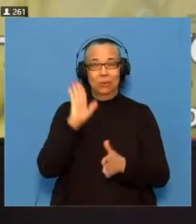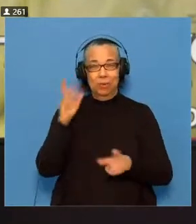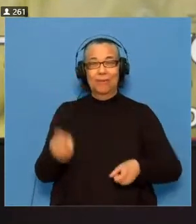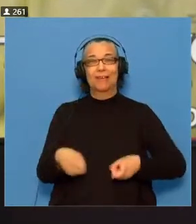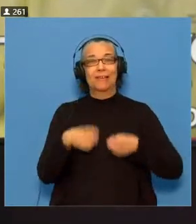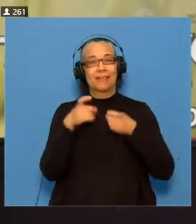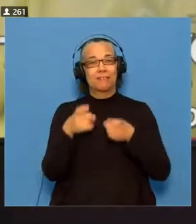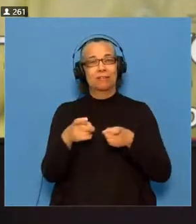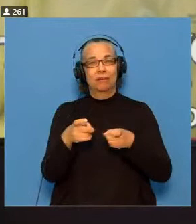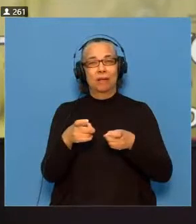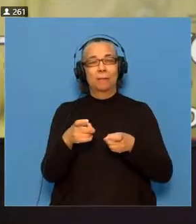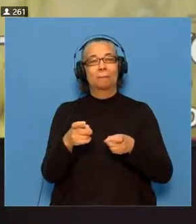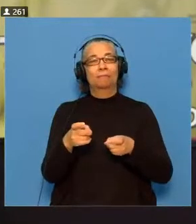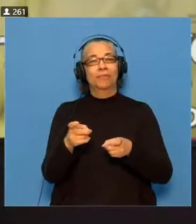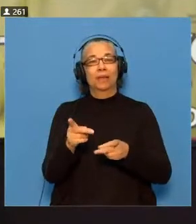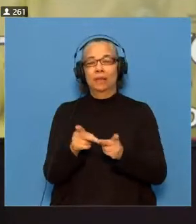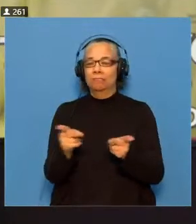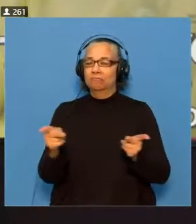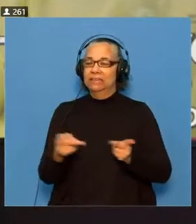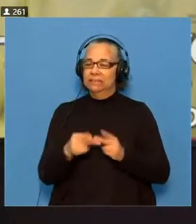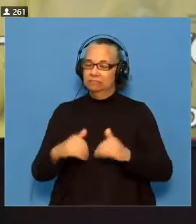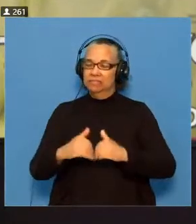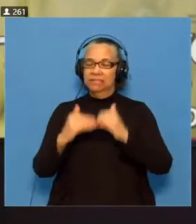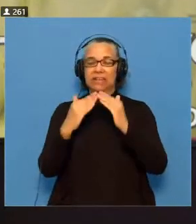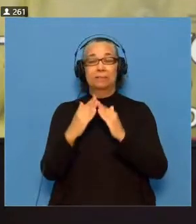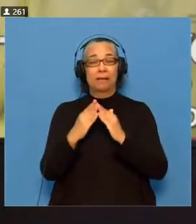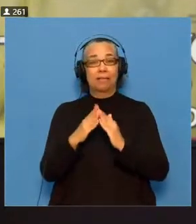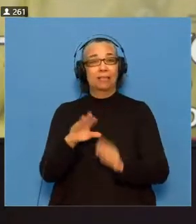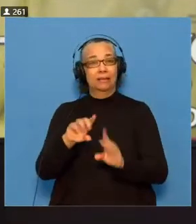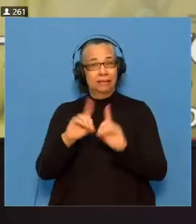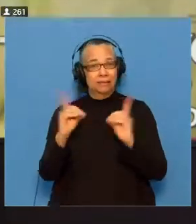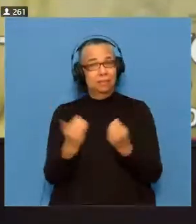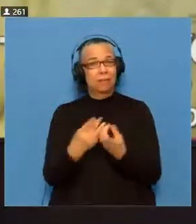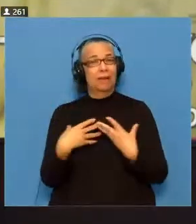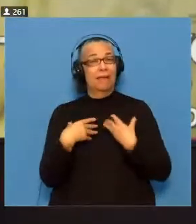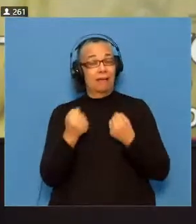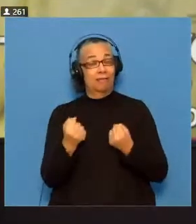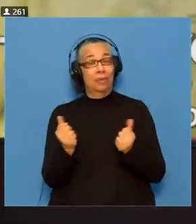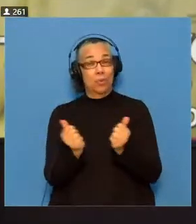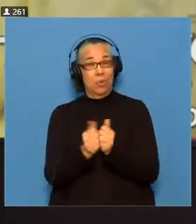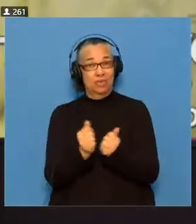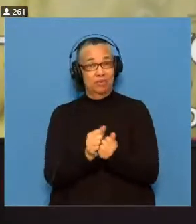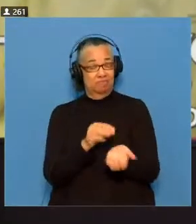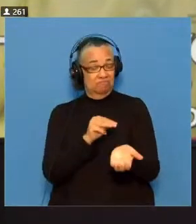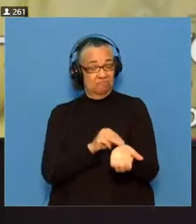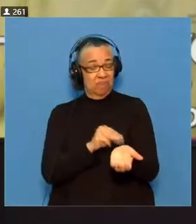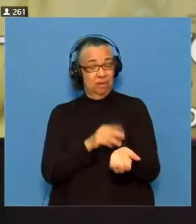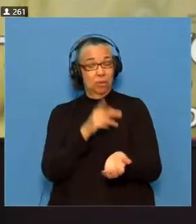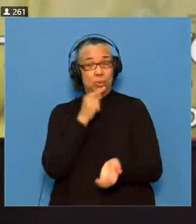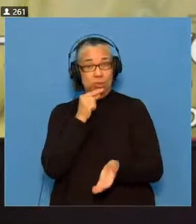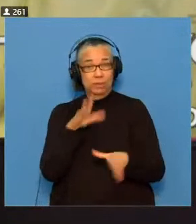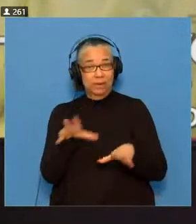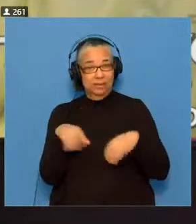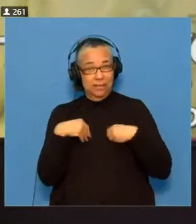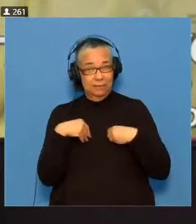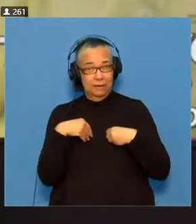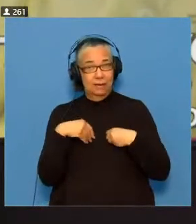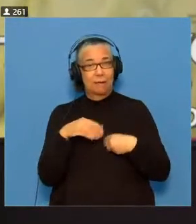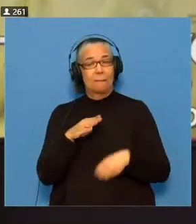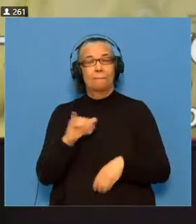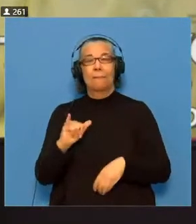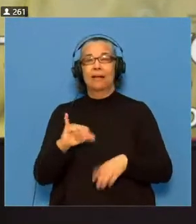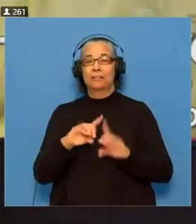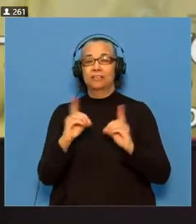at sites arranged by the Department of Health and with primary care physicians who have been approved by the Department of Health.